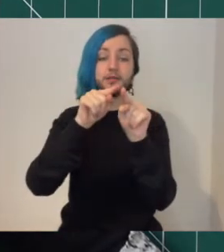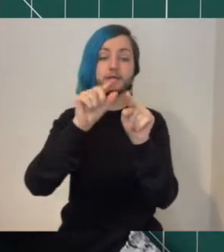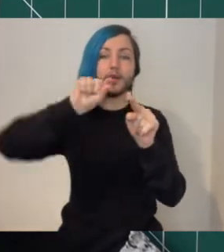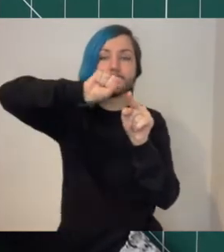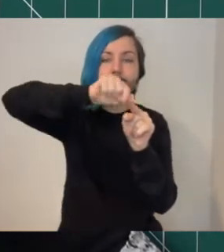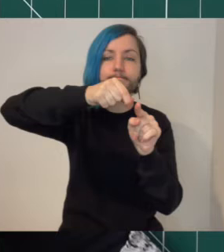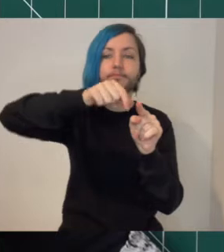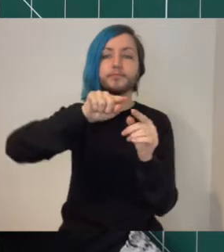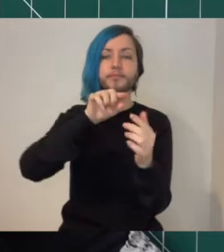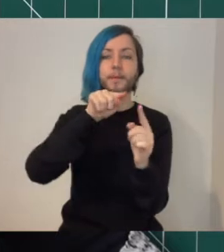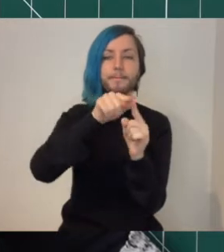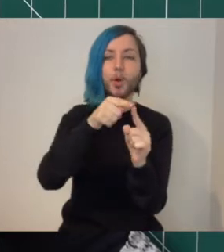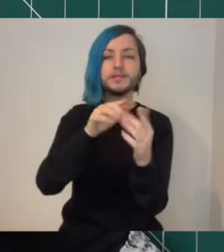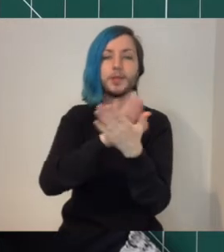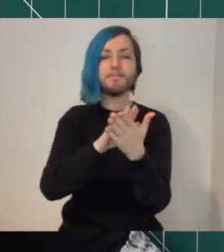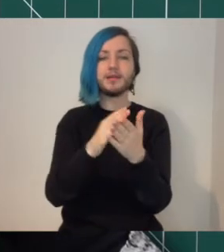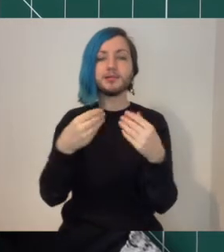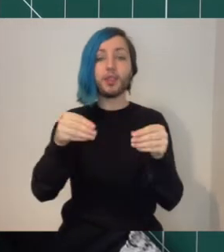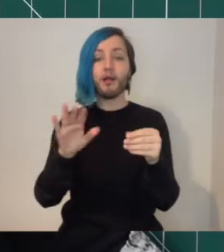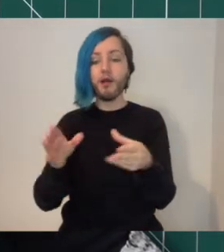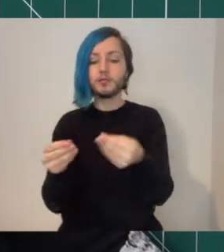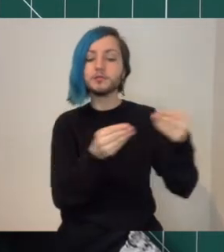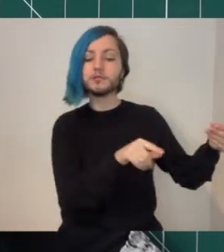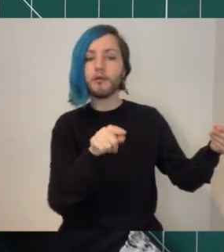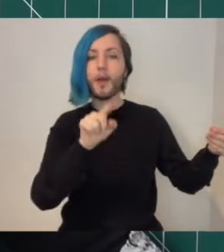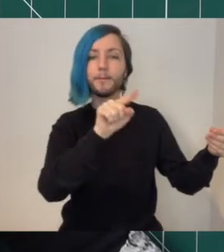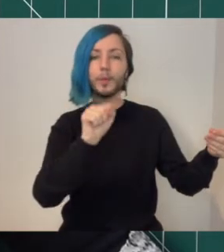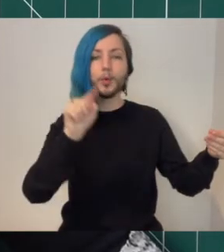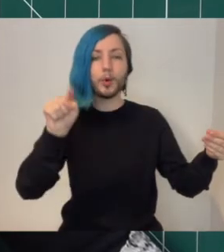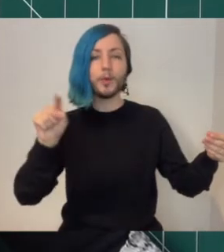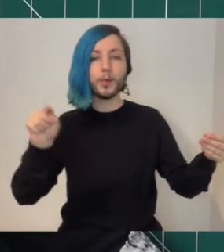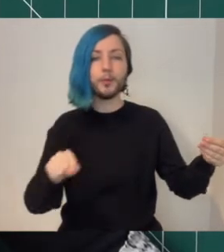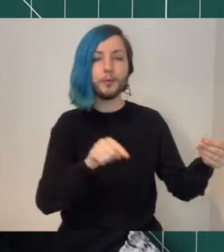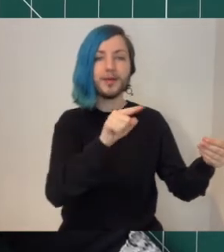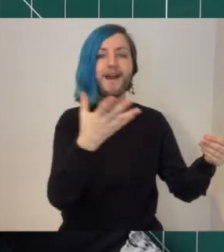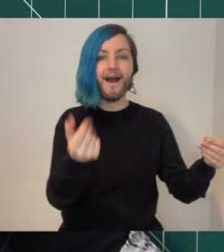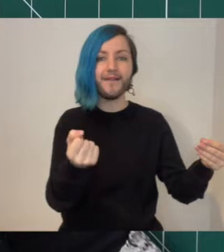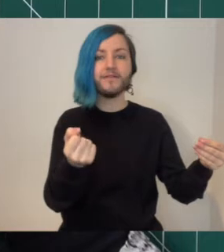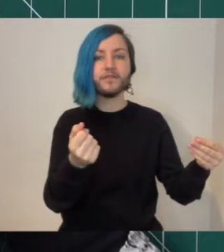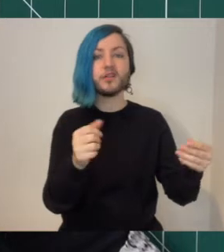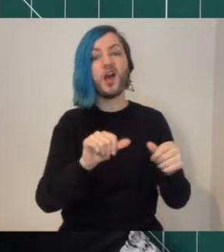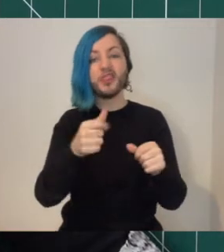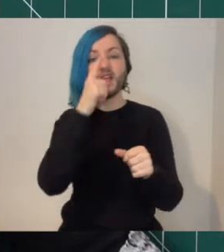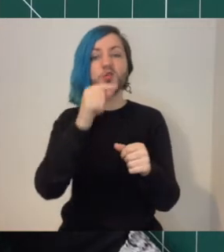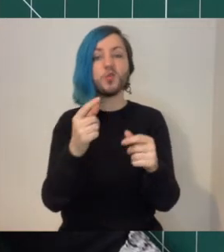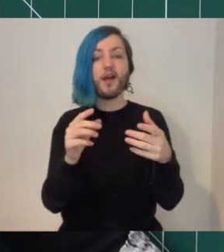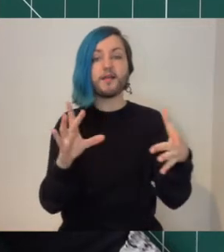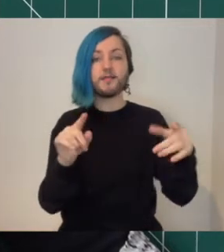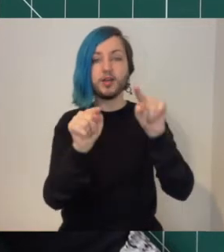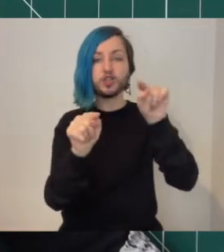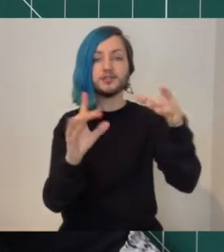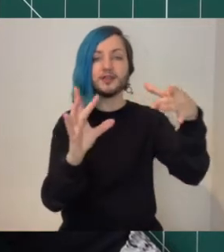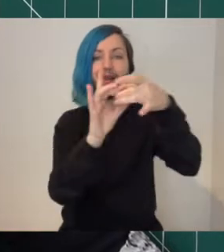meet, and that will allow us to see underneath what the design is. And then it's